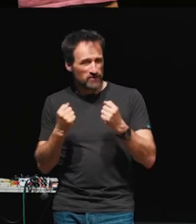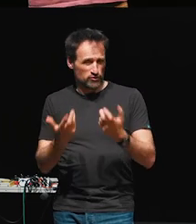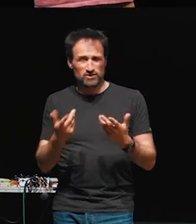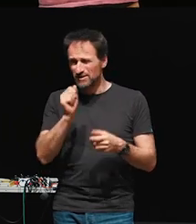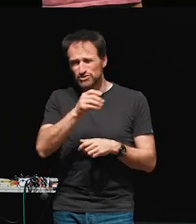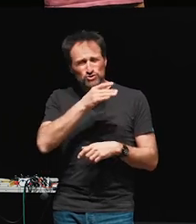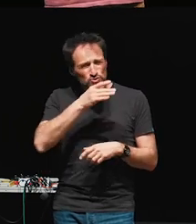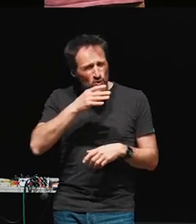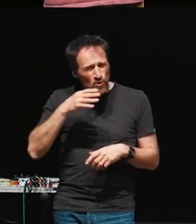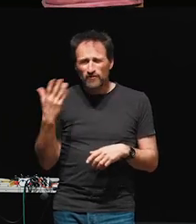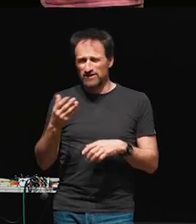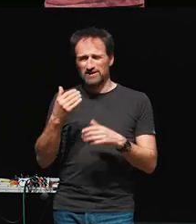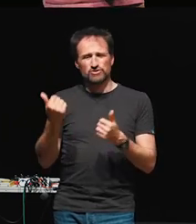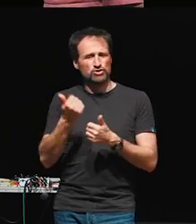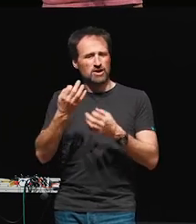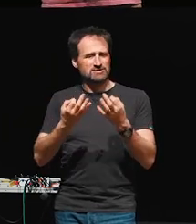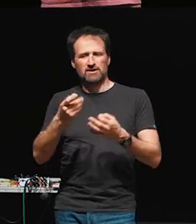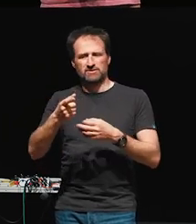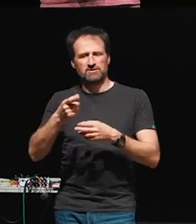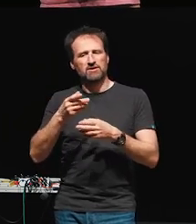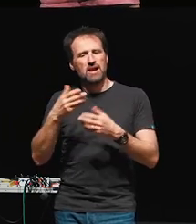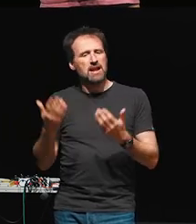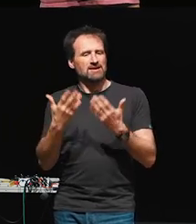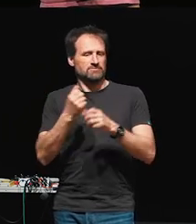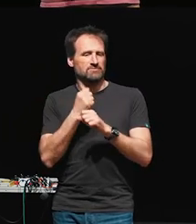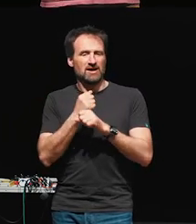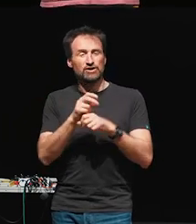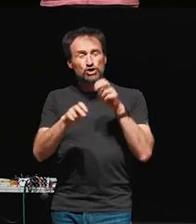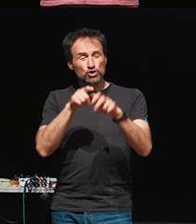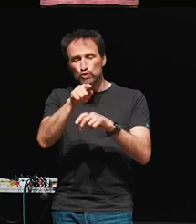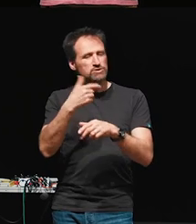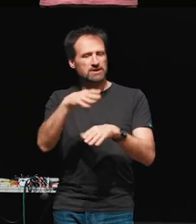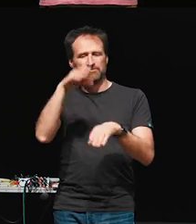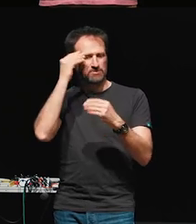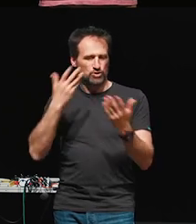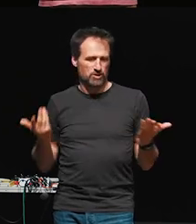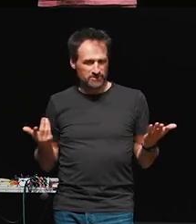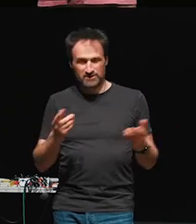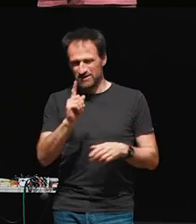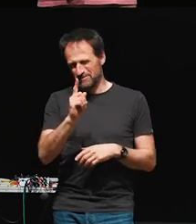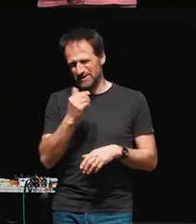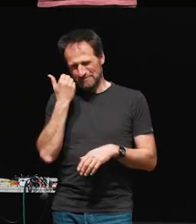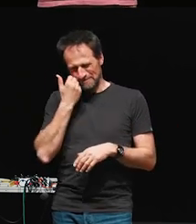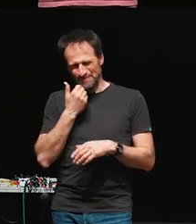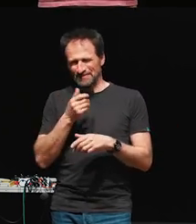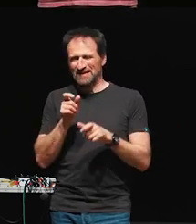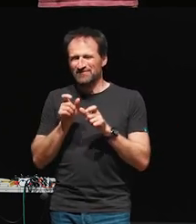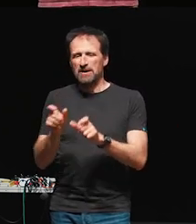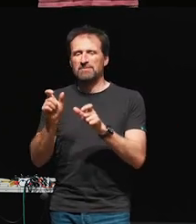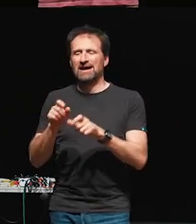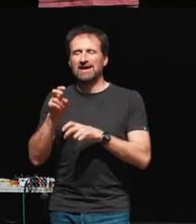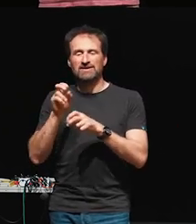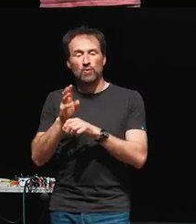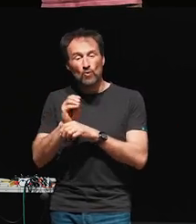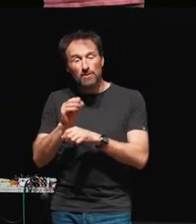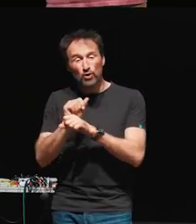much work off the main thread and out of our user's way. But you should probably avoid using them directly. They're not exactly the easiest